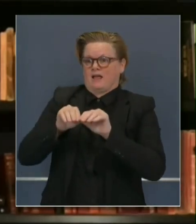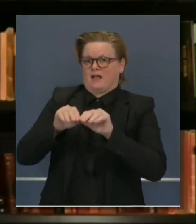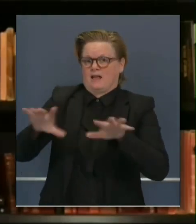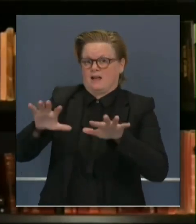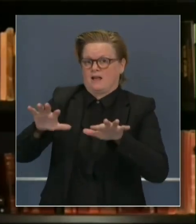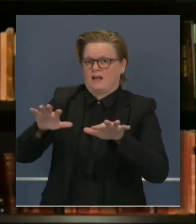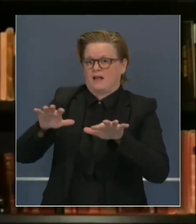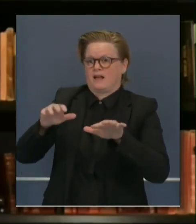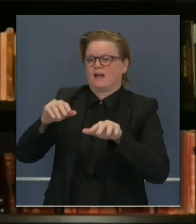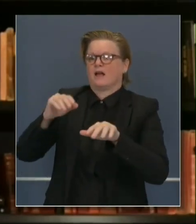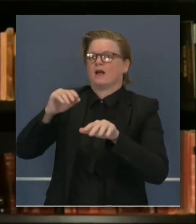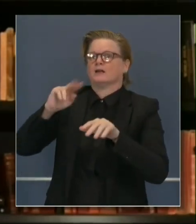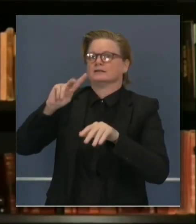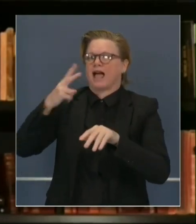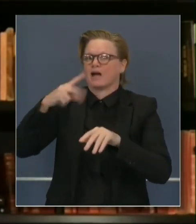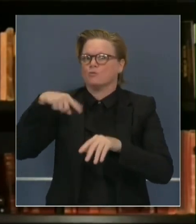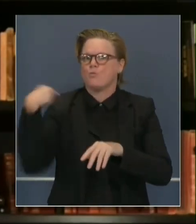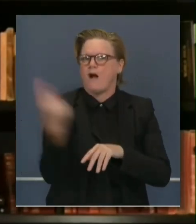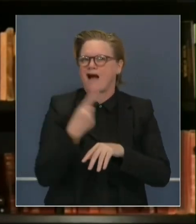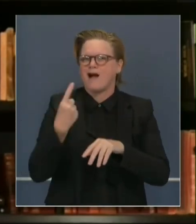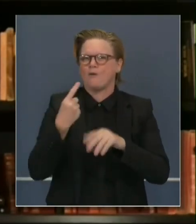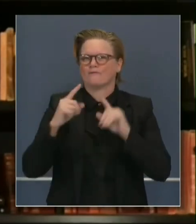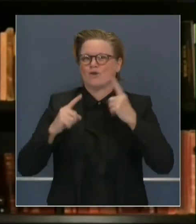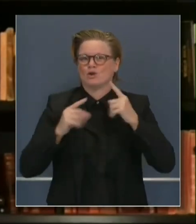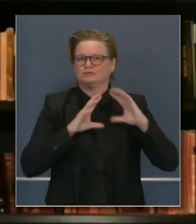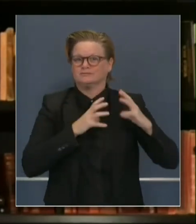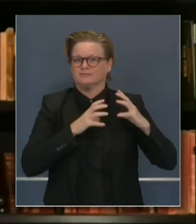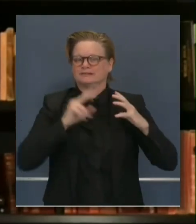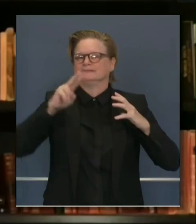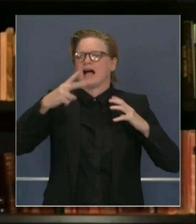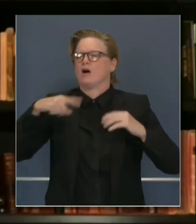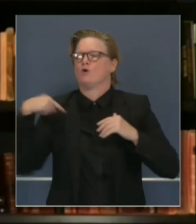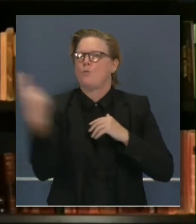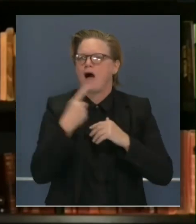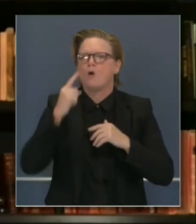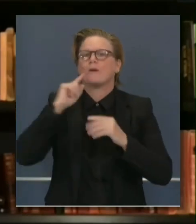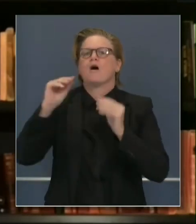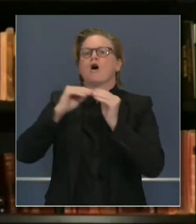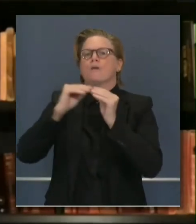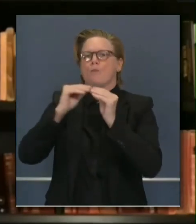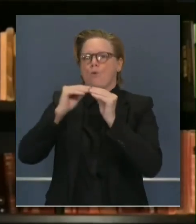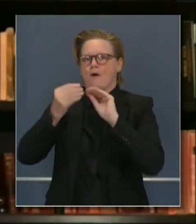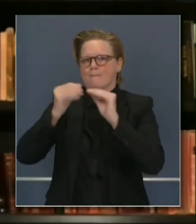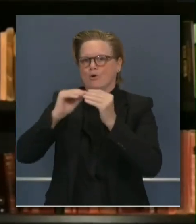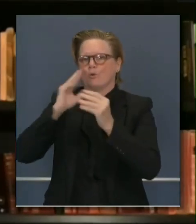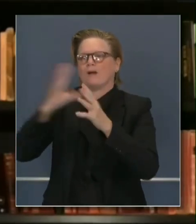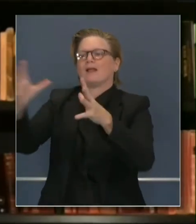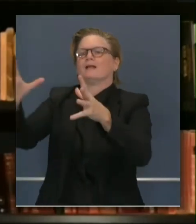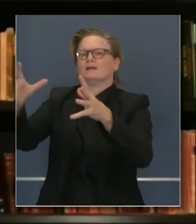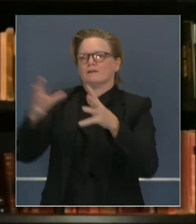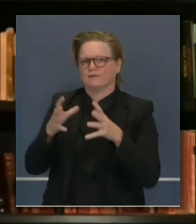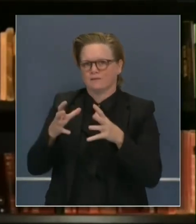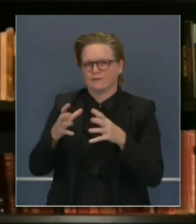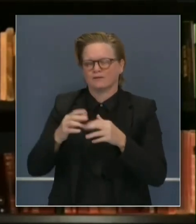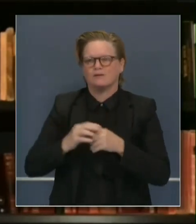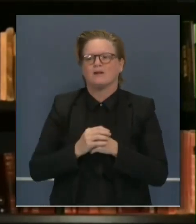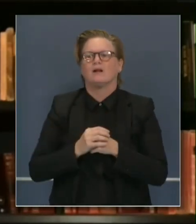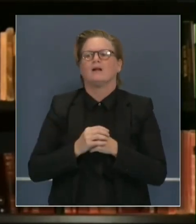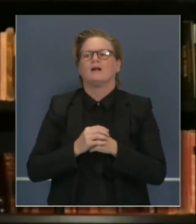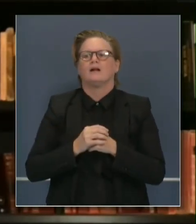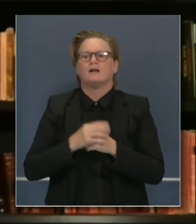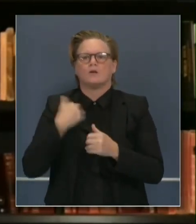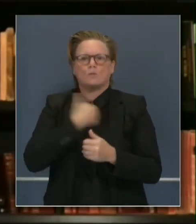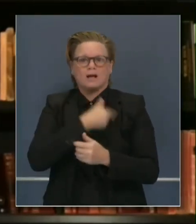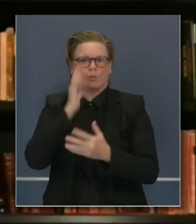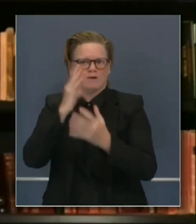we've received to date is that first tranche, 327,000. We will have that number. We'll update you once we receive it in a